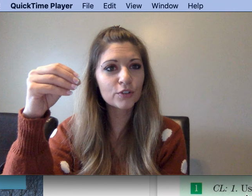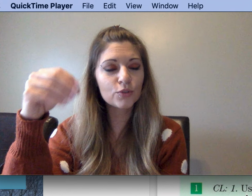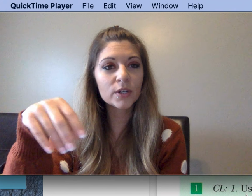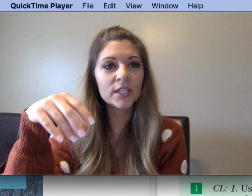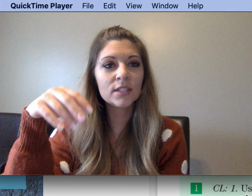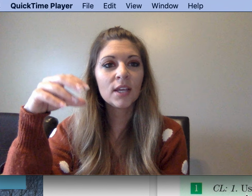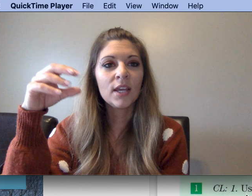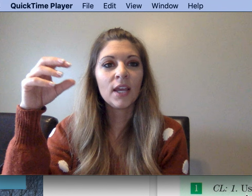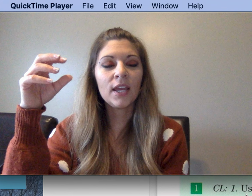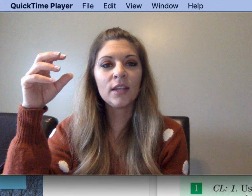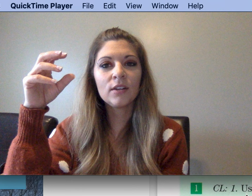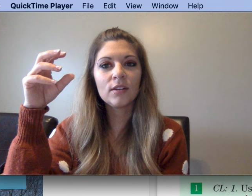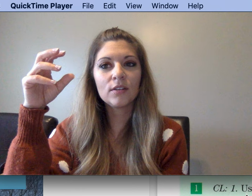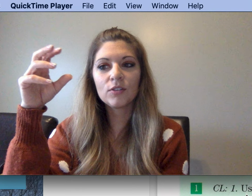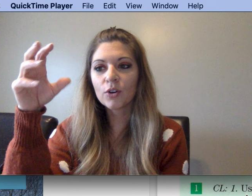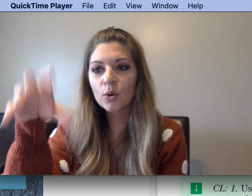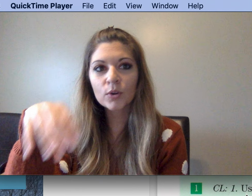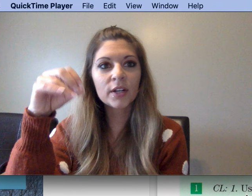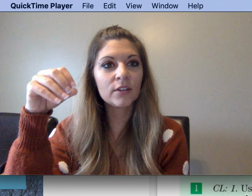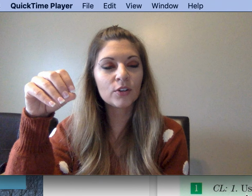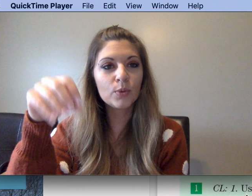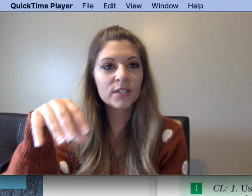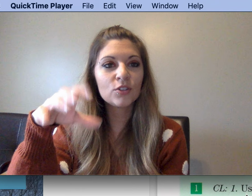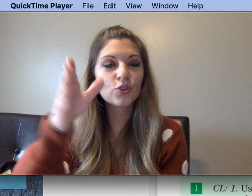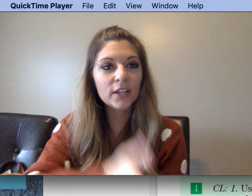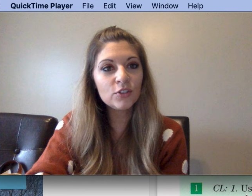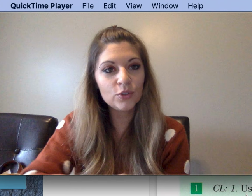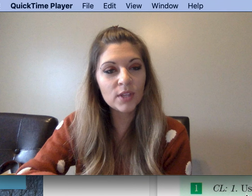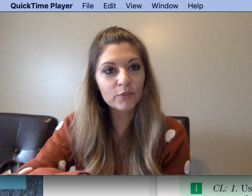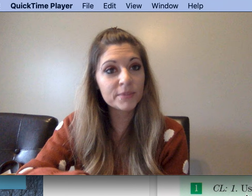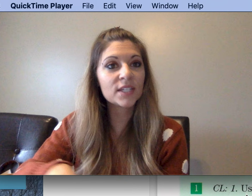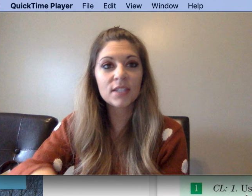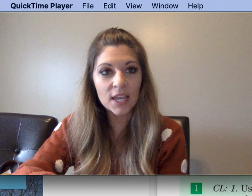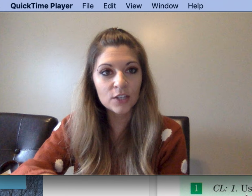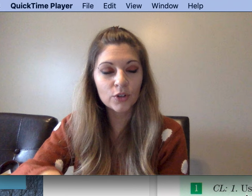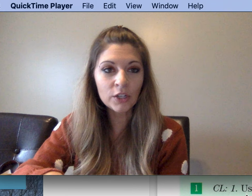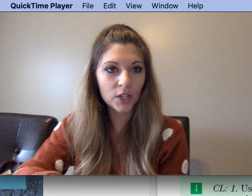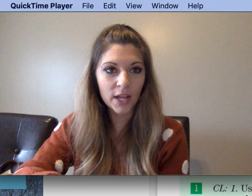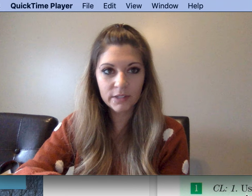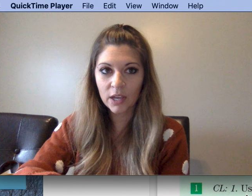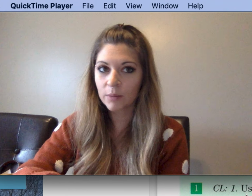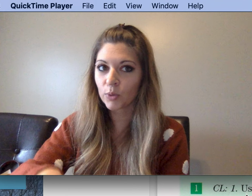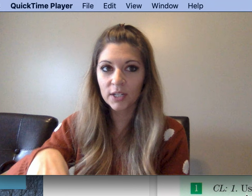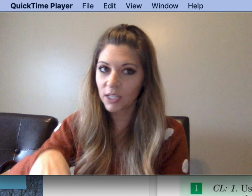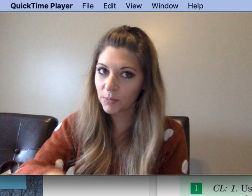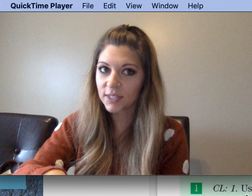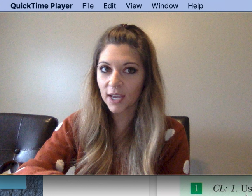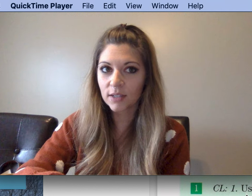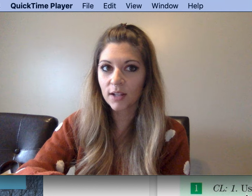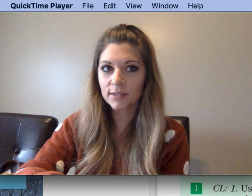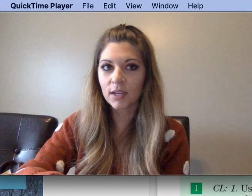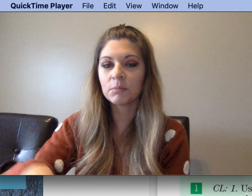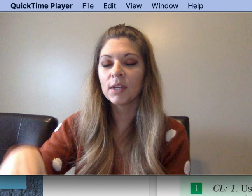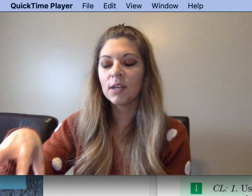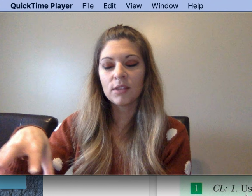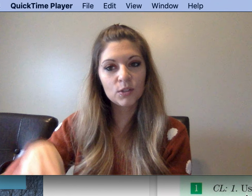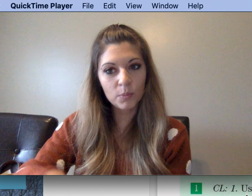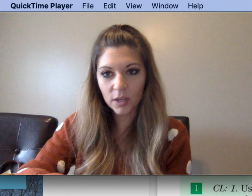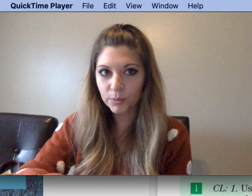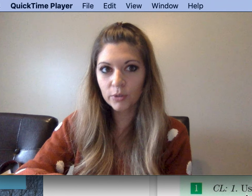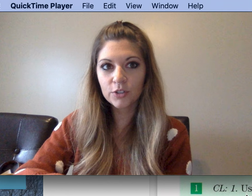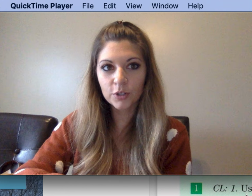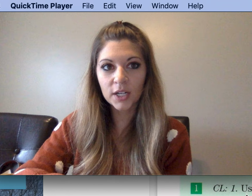Remember your stories and your homework and your quizzes. Try to do them from 6 to 8 during your class time. We're going to keep this as a class time.